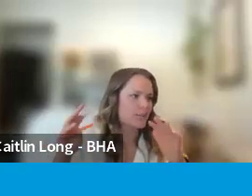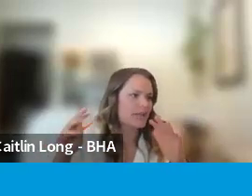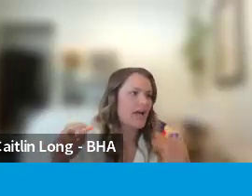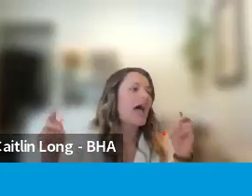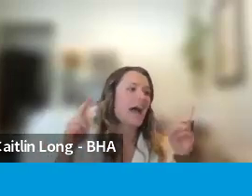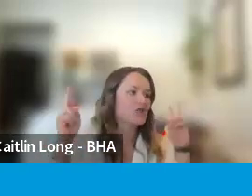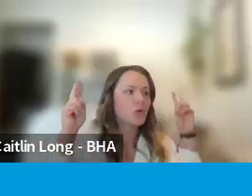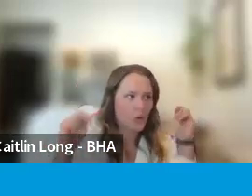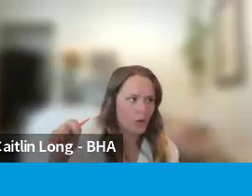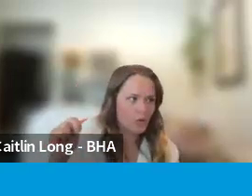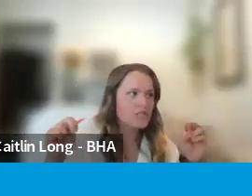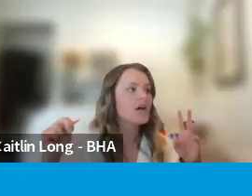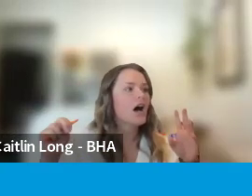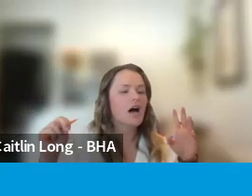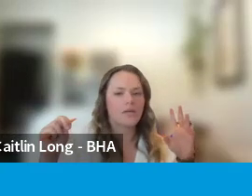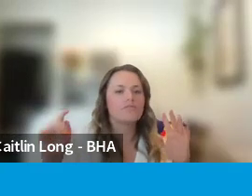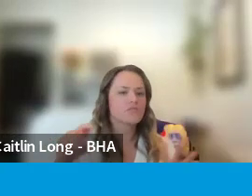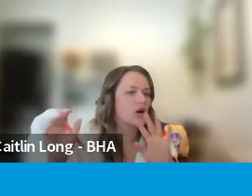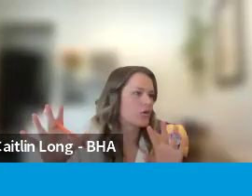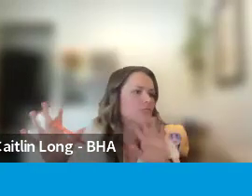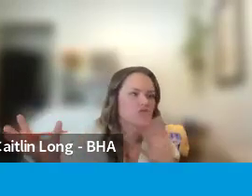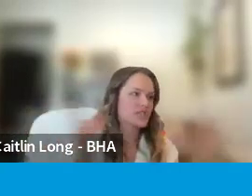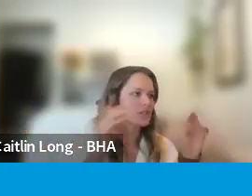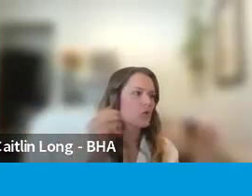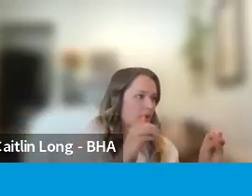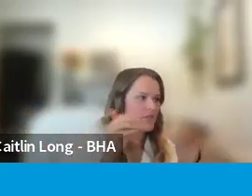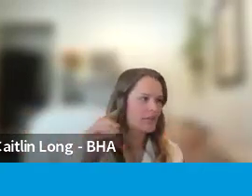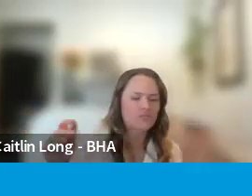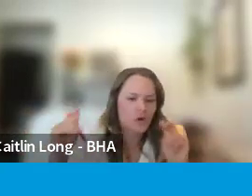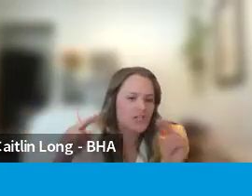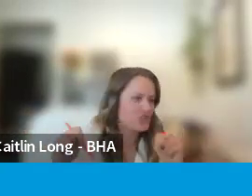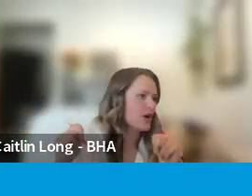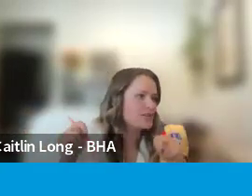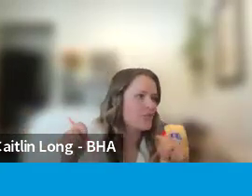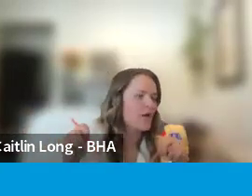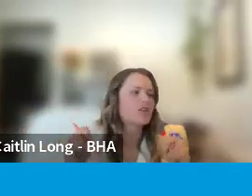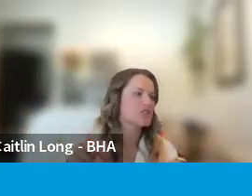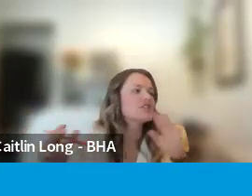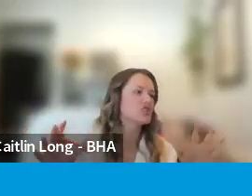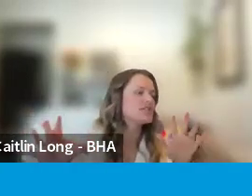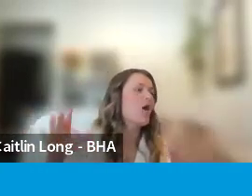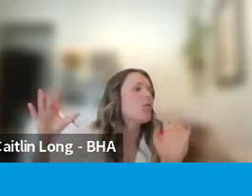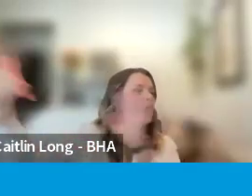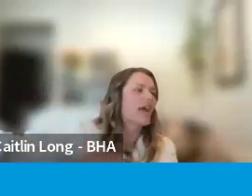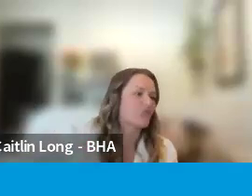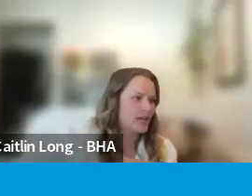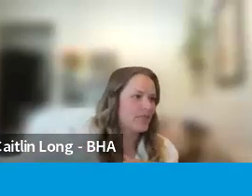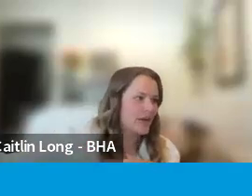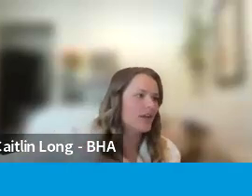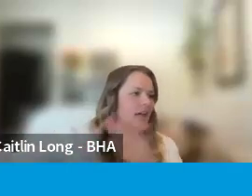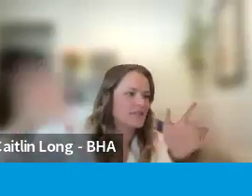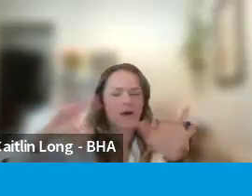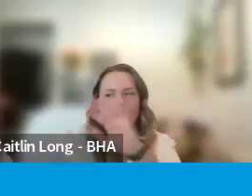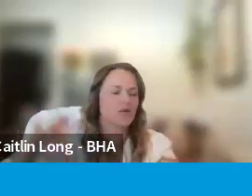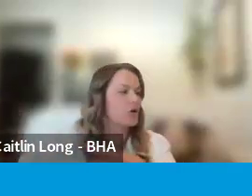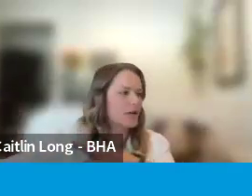it's not going to be an actual quote. So just ignore the quotation marks. My apologies. It's just what we have written in